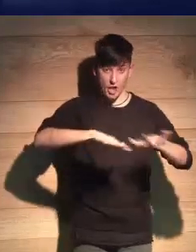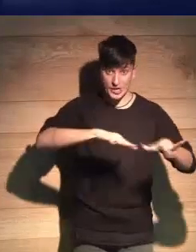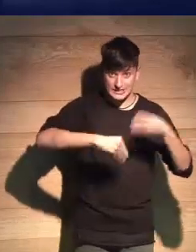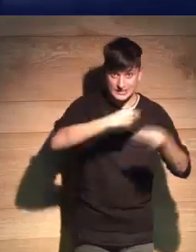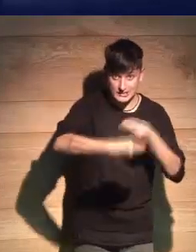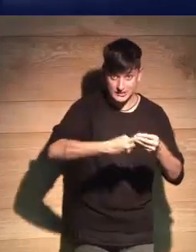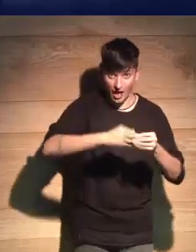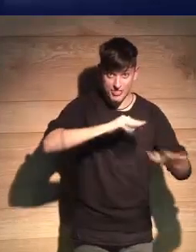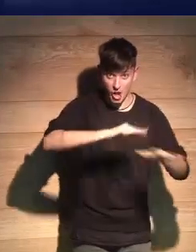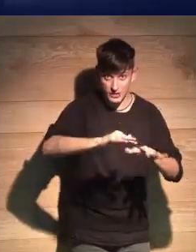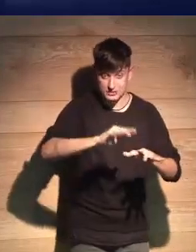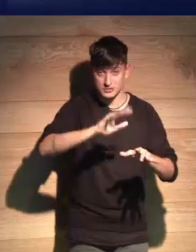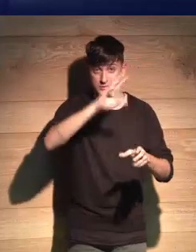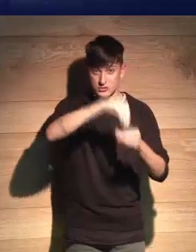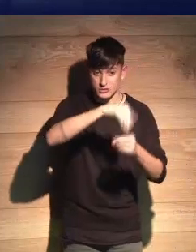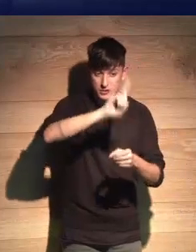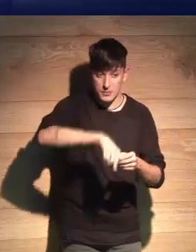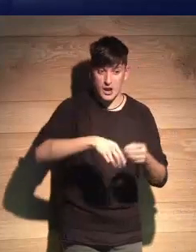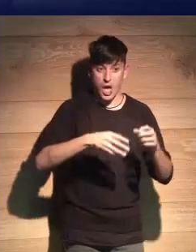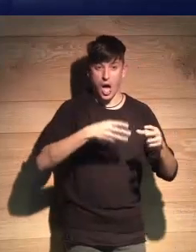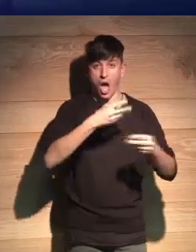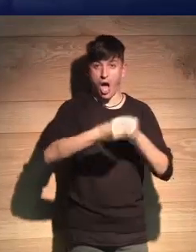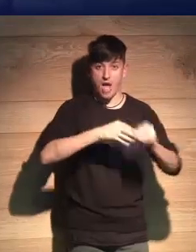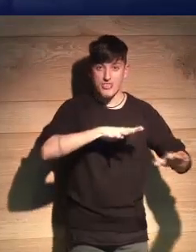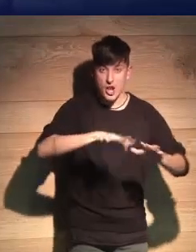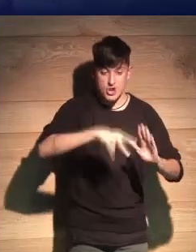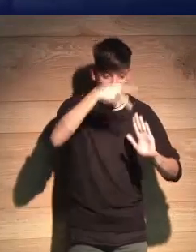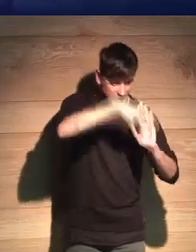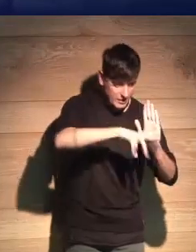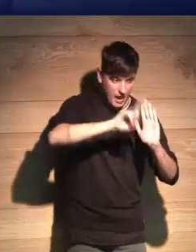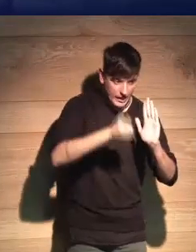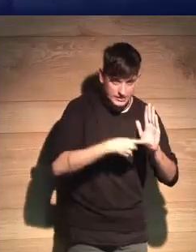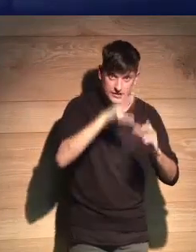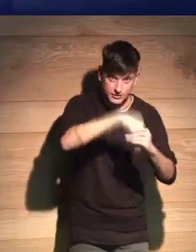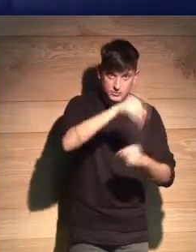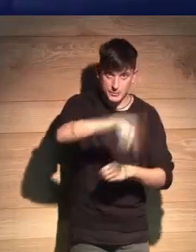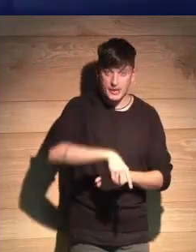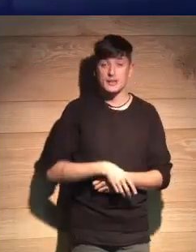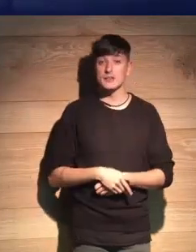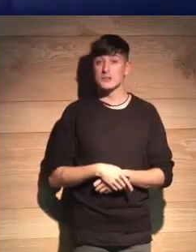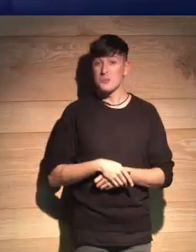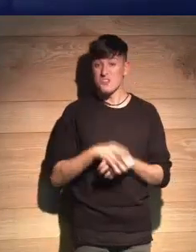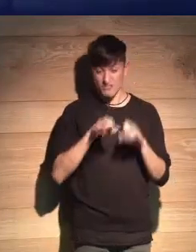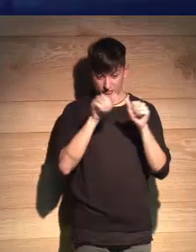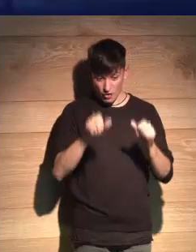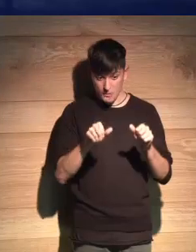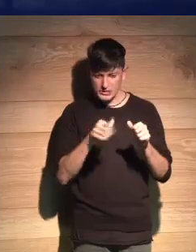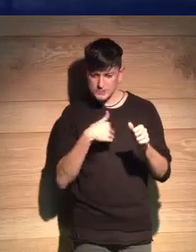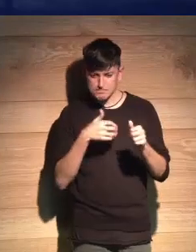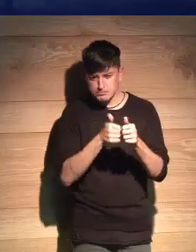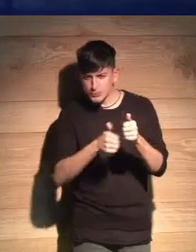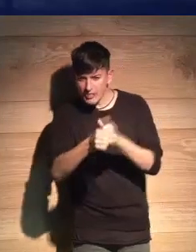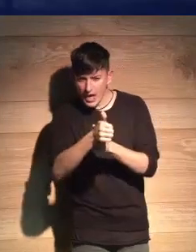what actions, and amongst actions we include laws and regulations,